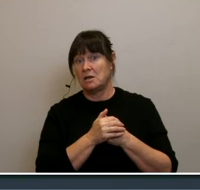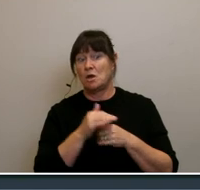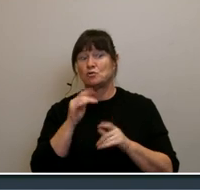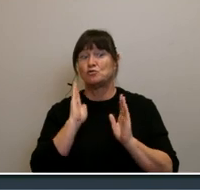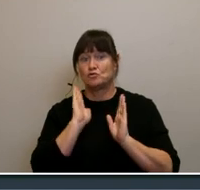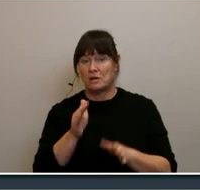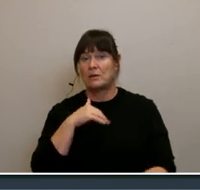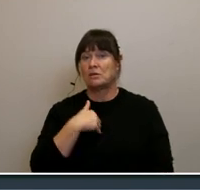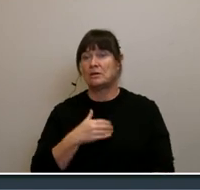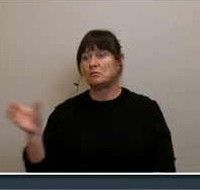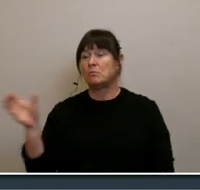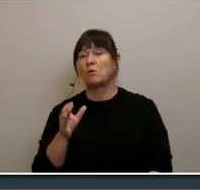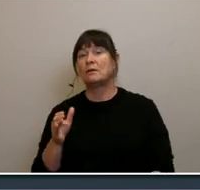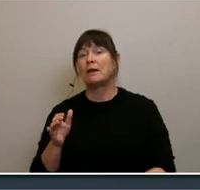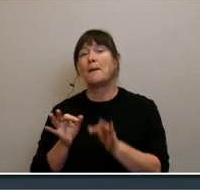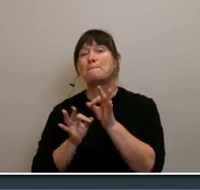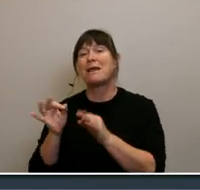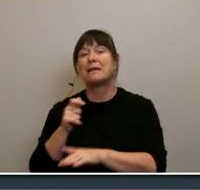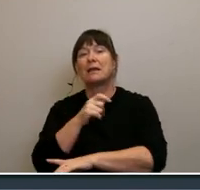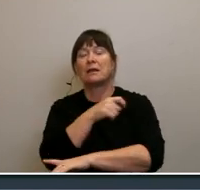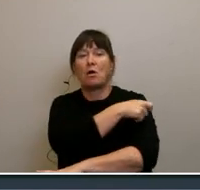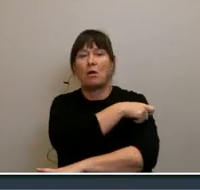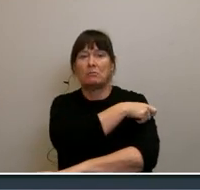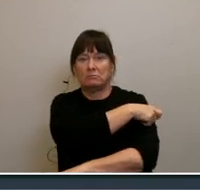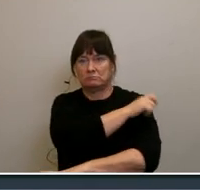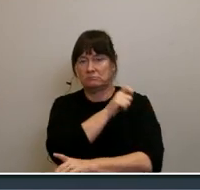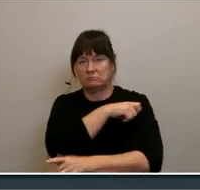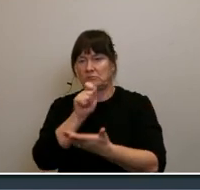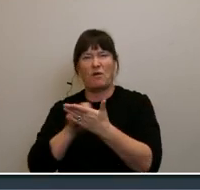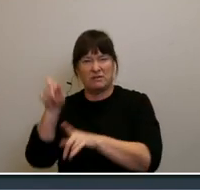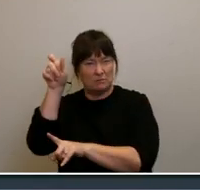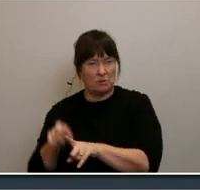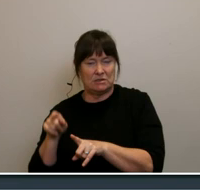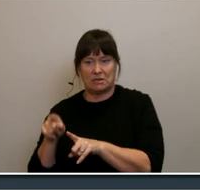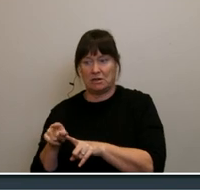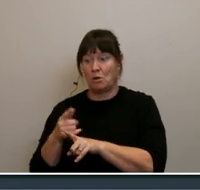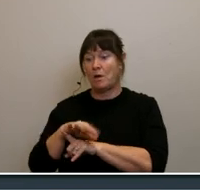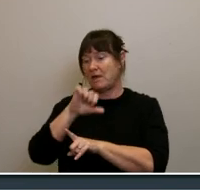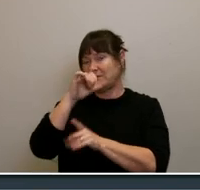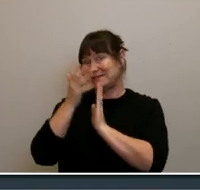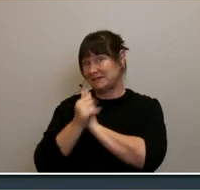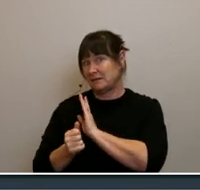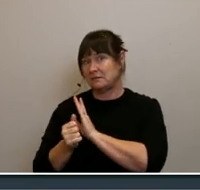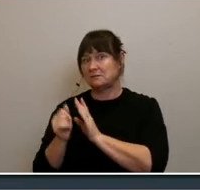officer with specific expertise in climate change and in how it might affect town